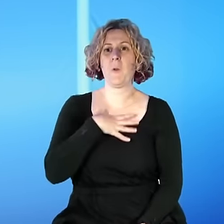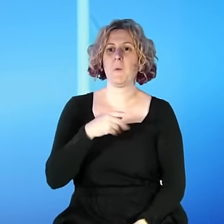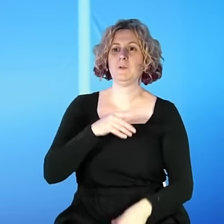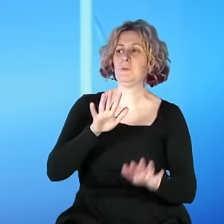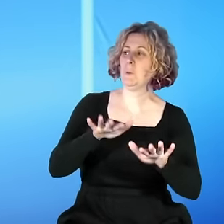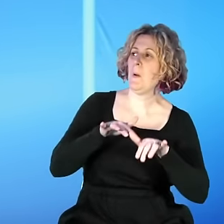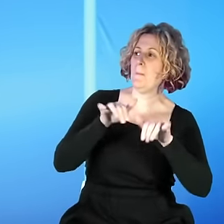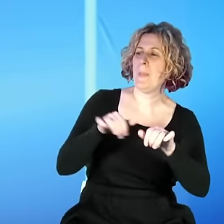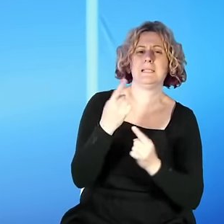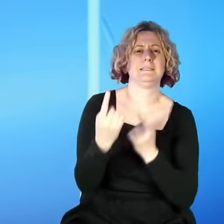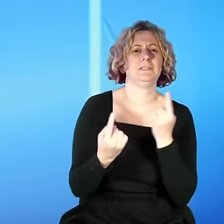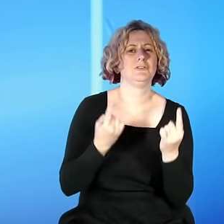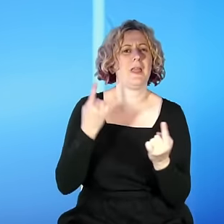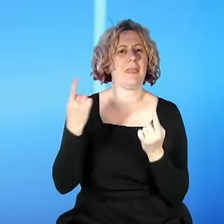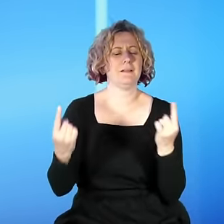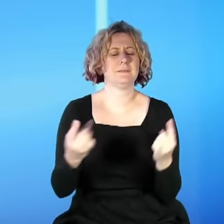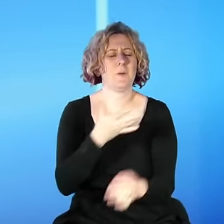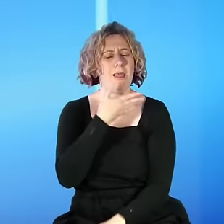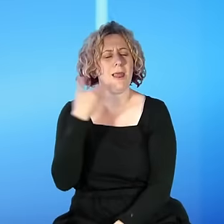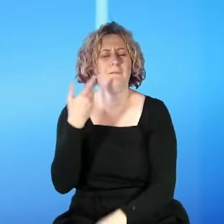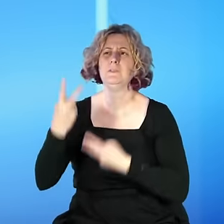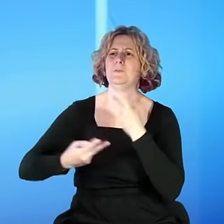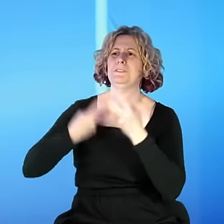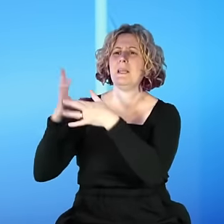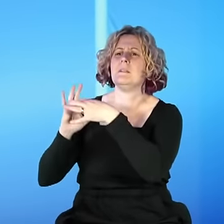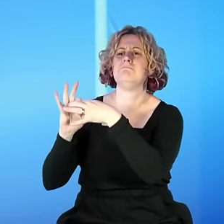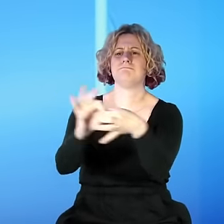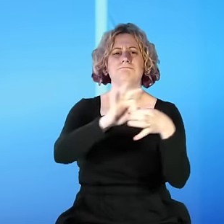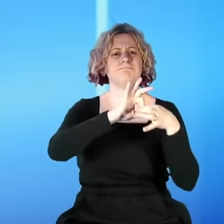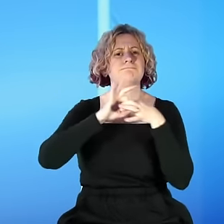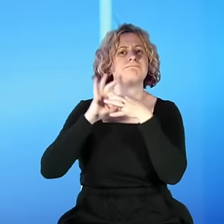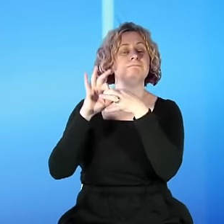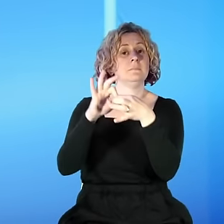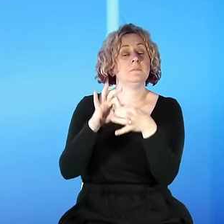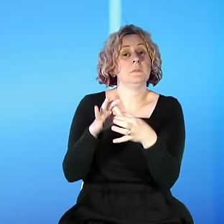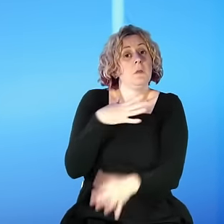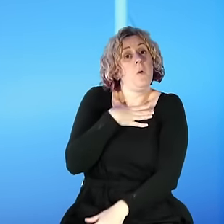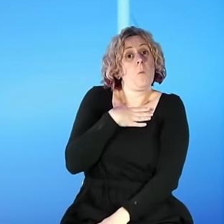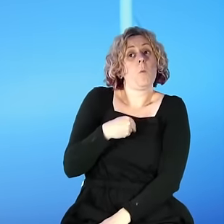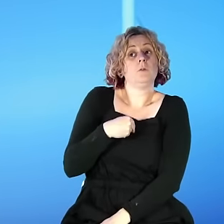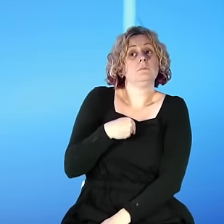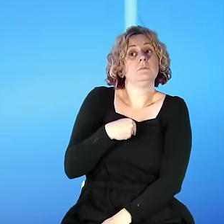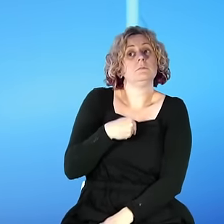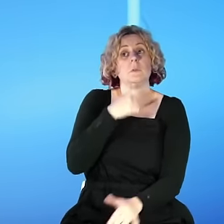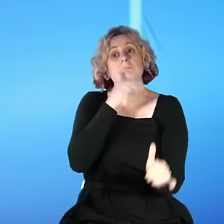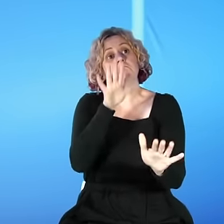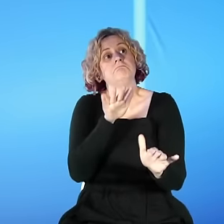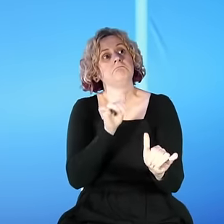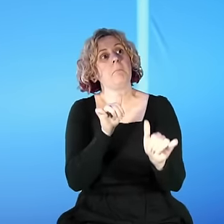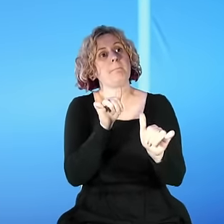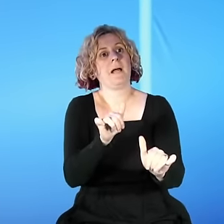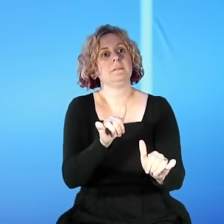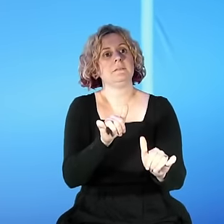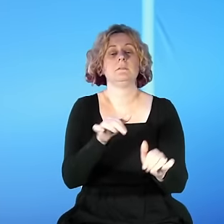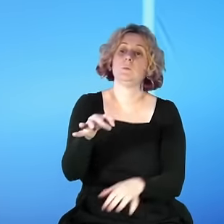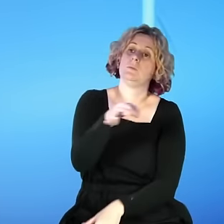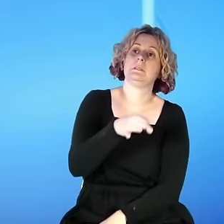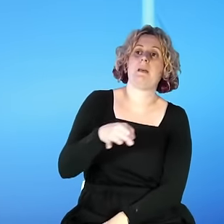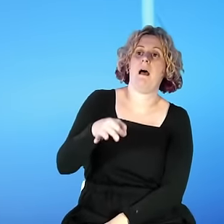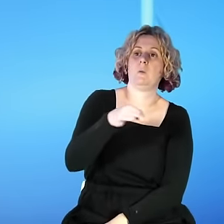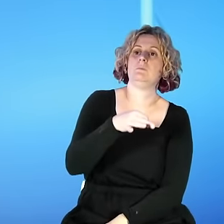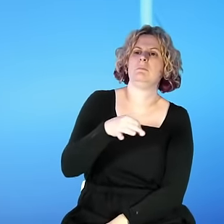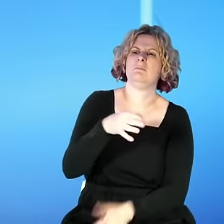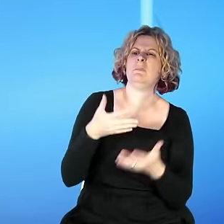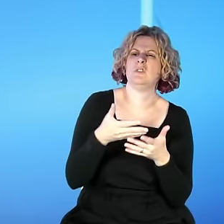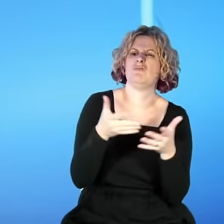it? But also we want to be a blessing to Keswick Town and the wider surroundings. And so it's our privilege